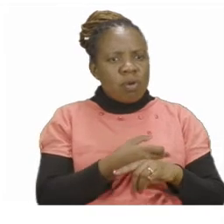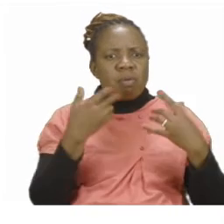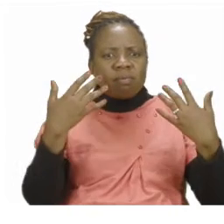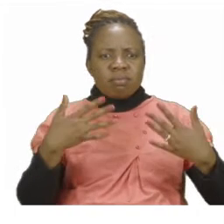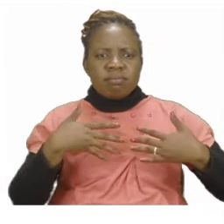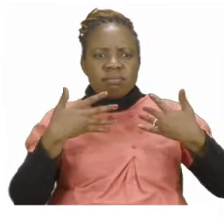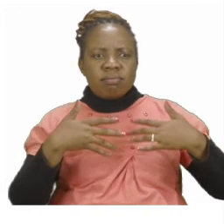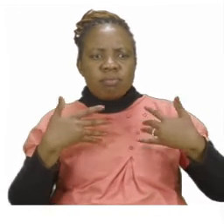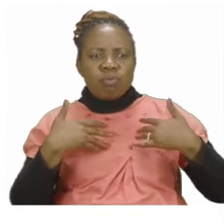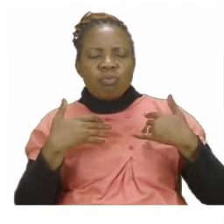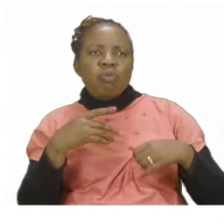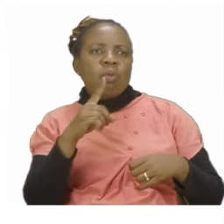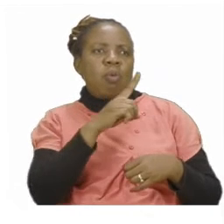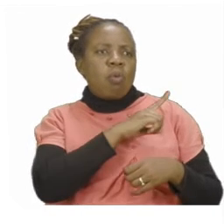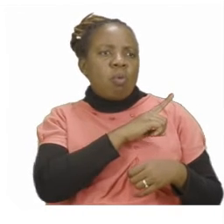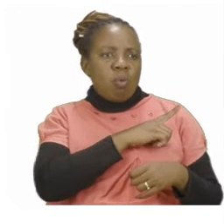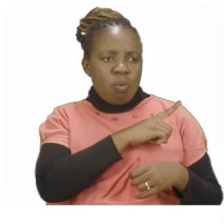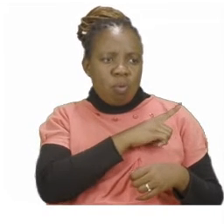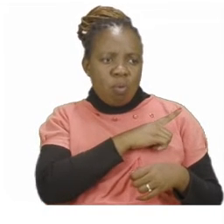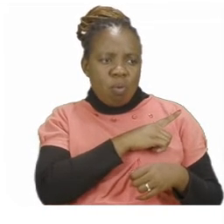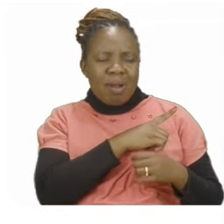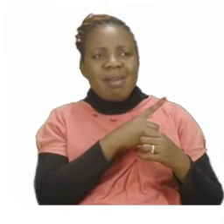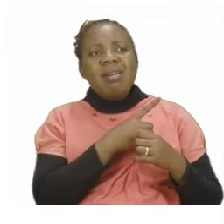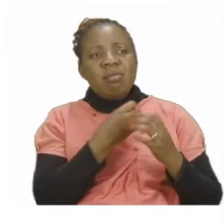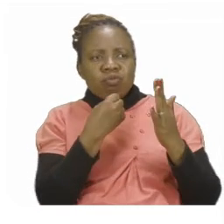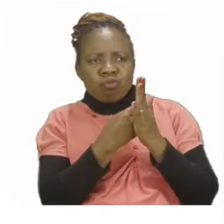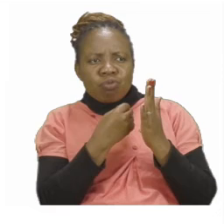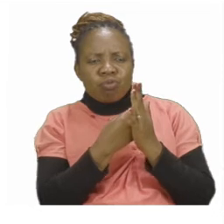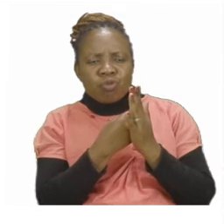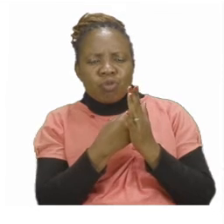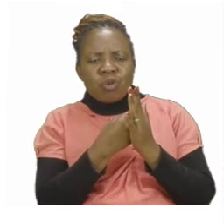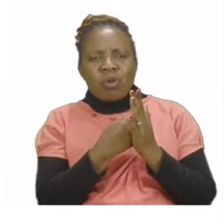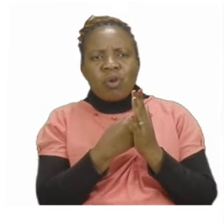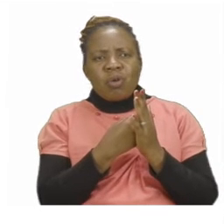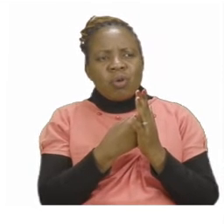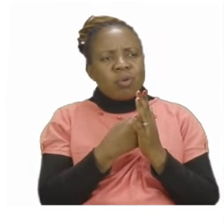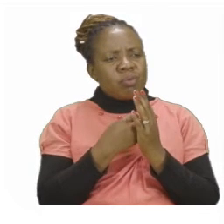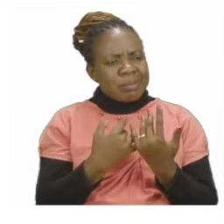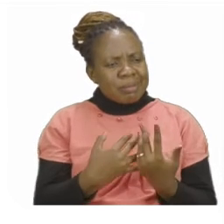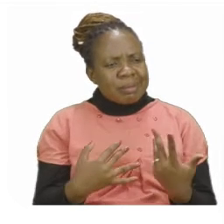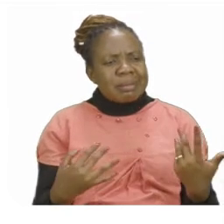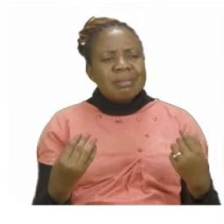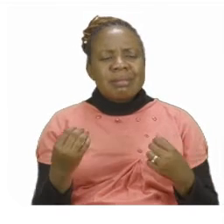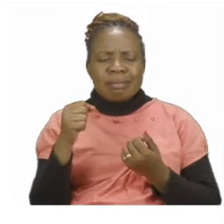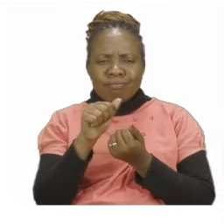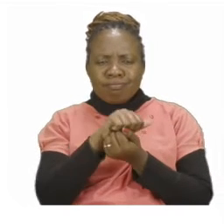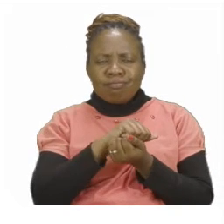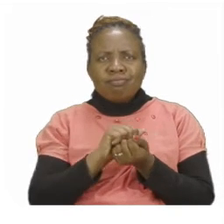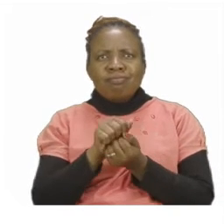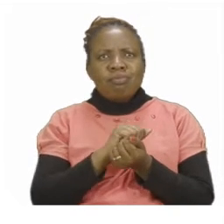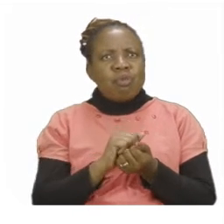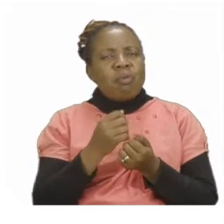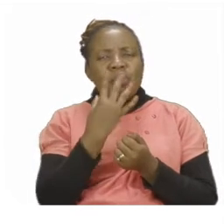the wolf stood motionless. The shepherd observed this. He